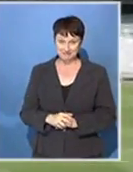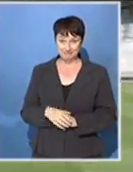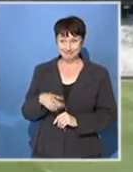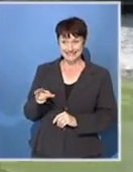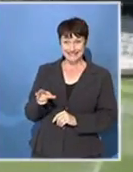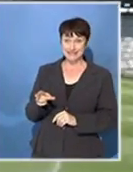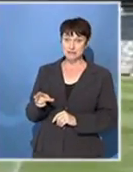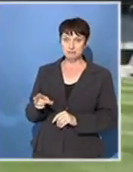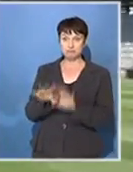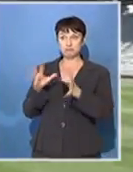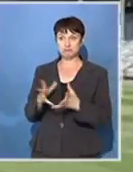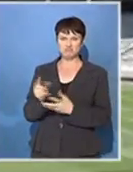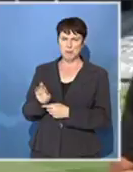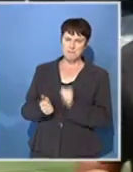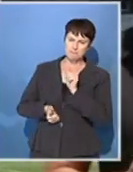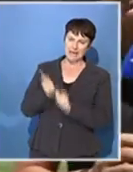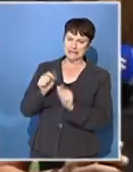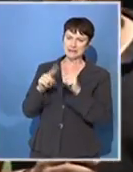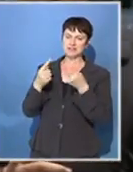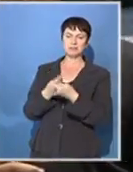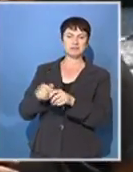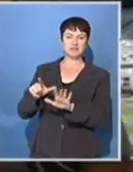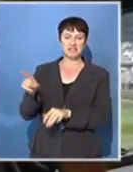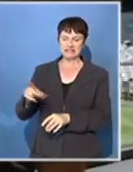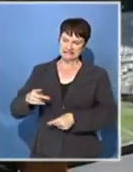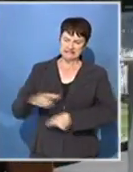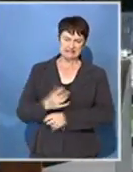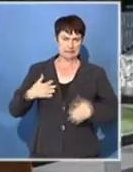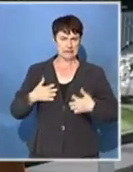team on the planet and they're desperate to win another title, this time